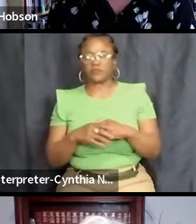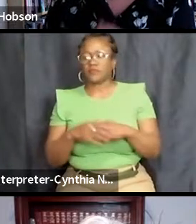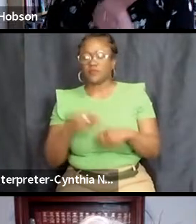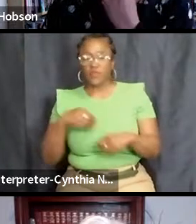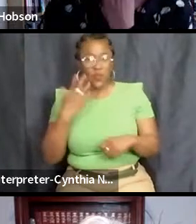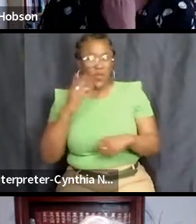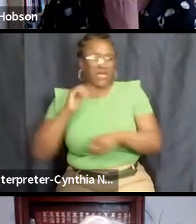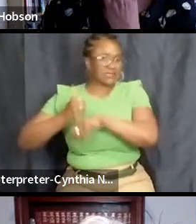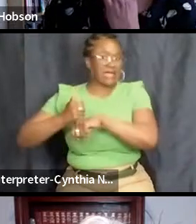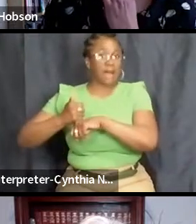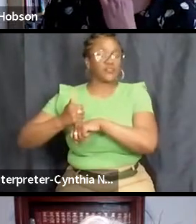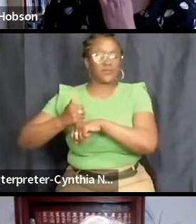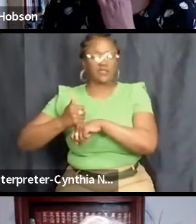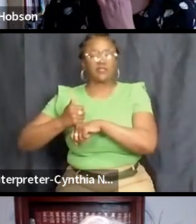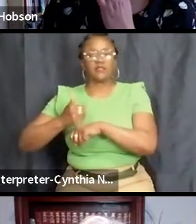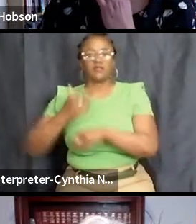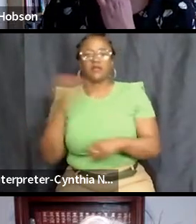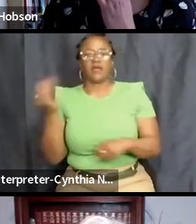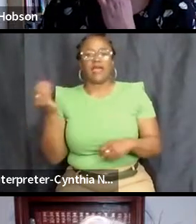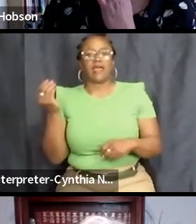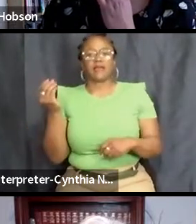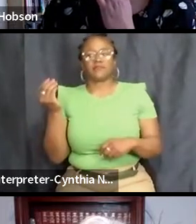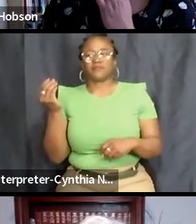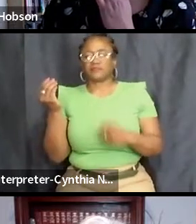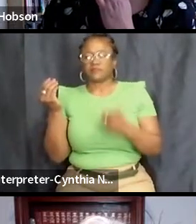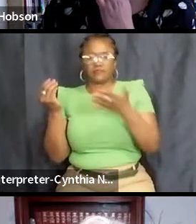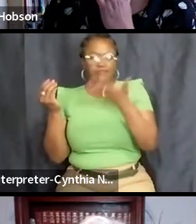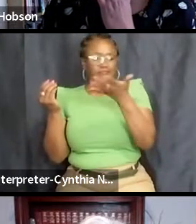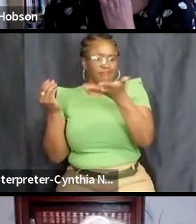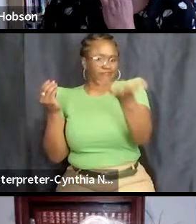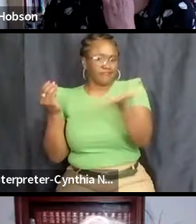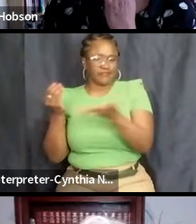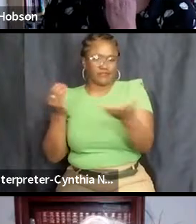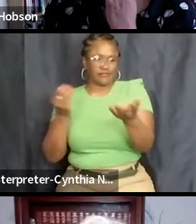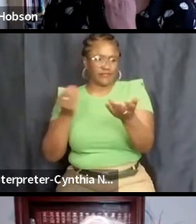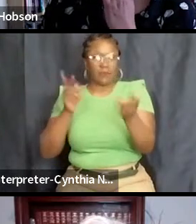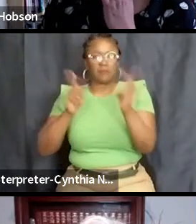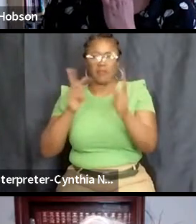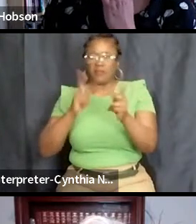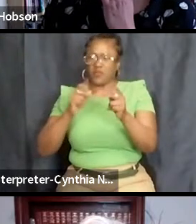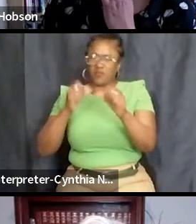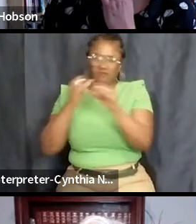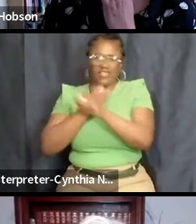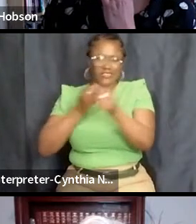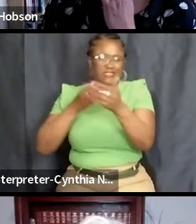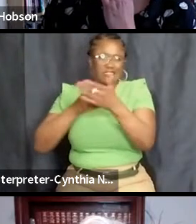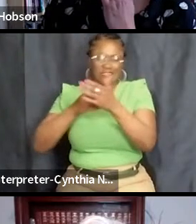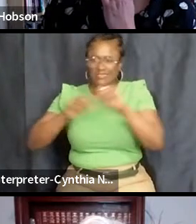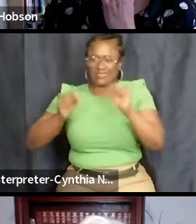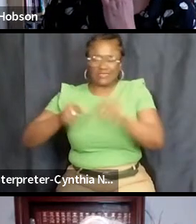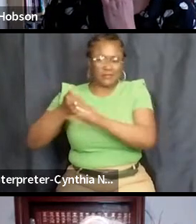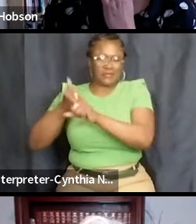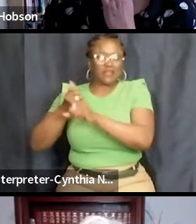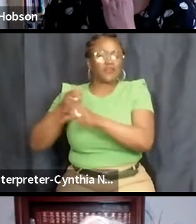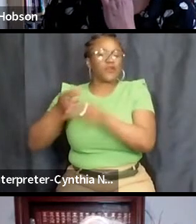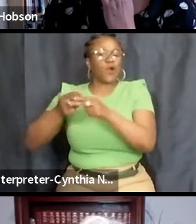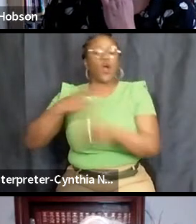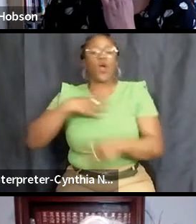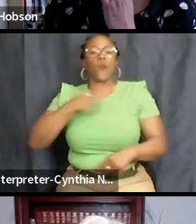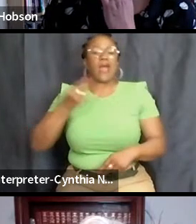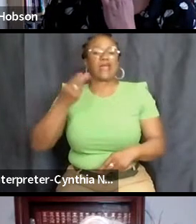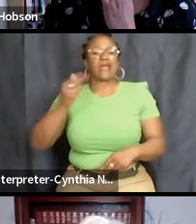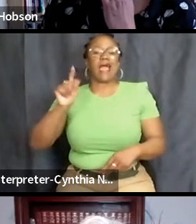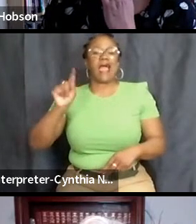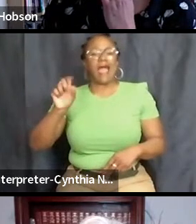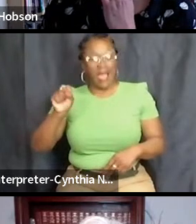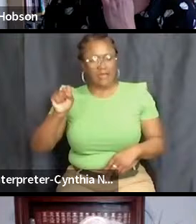establishment and the a vigilante terrorist white supremacist organization called the White Hats and the police